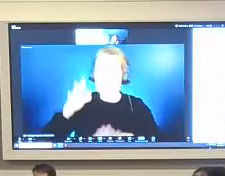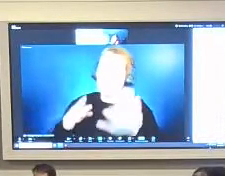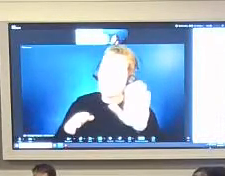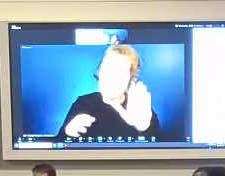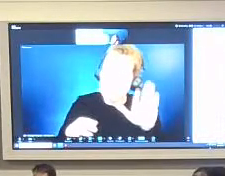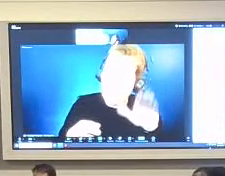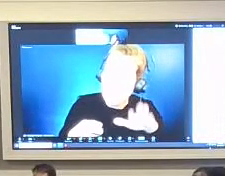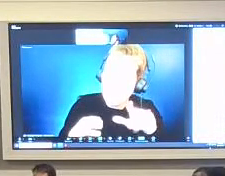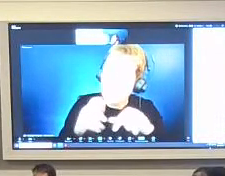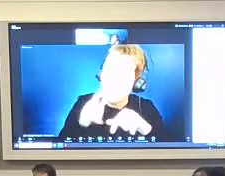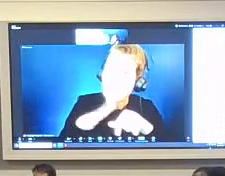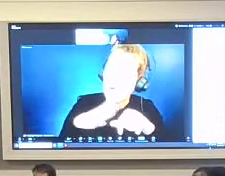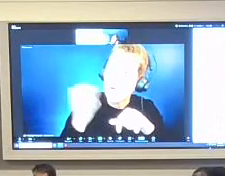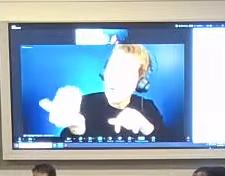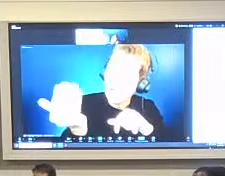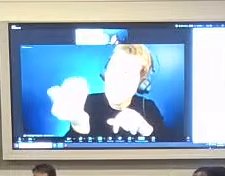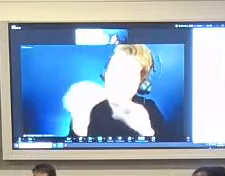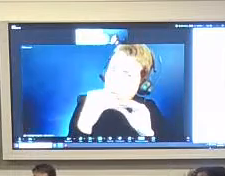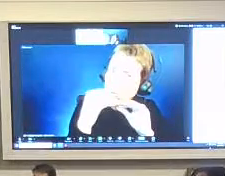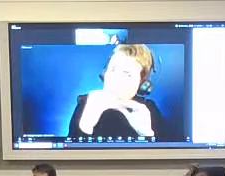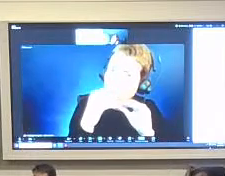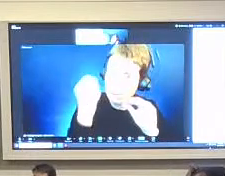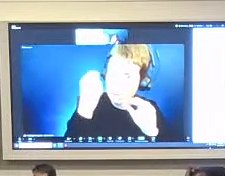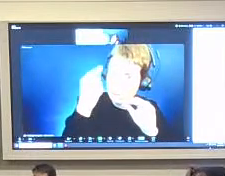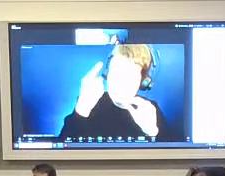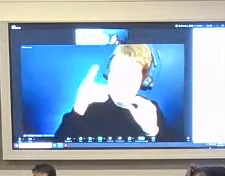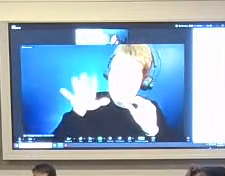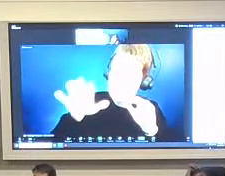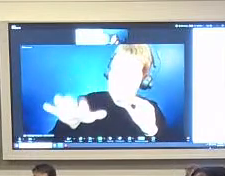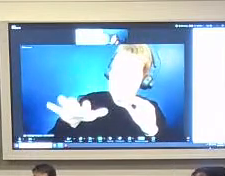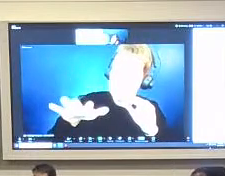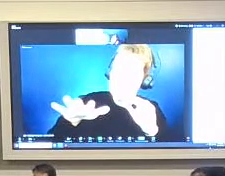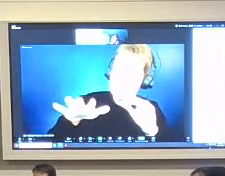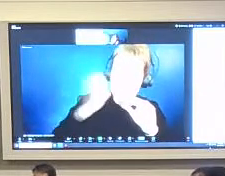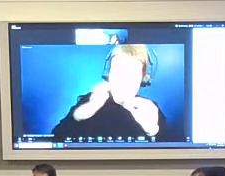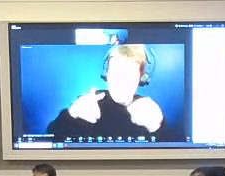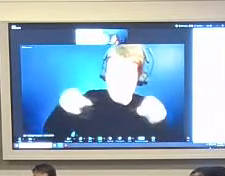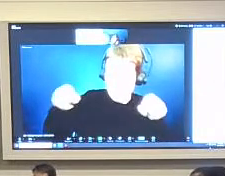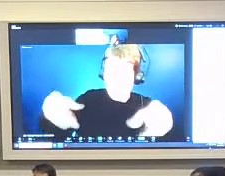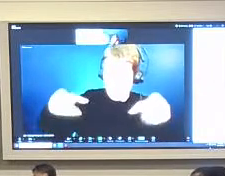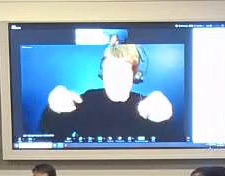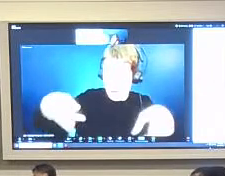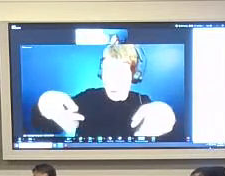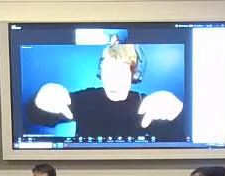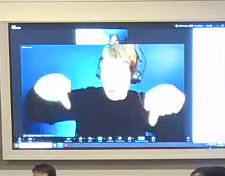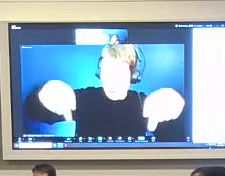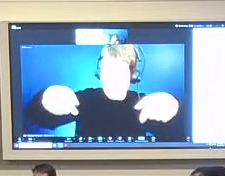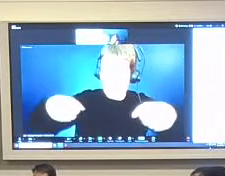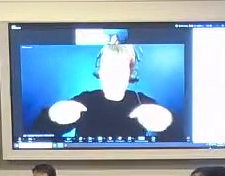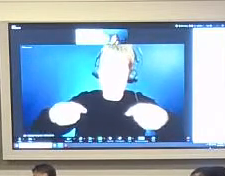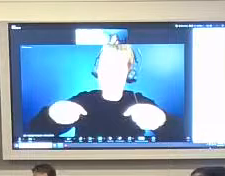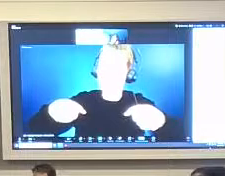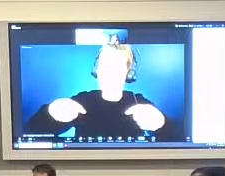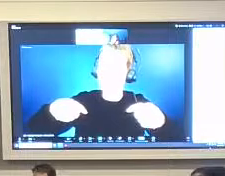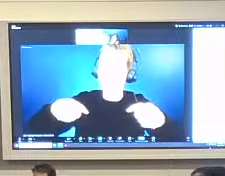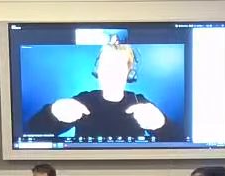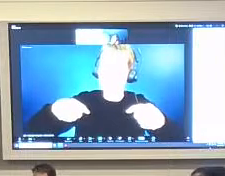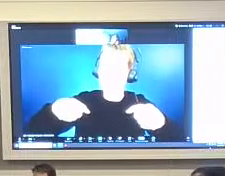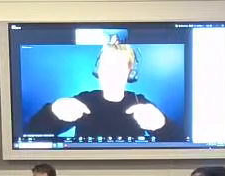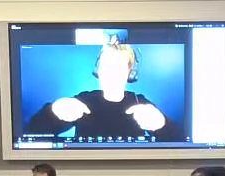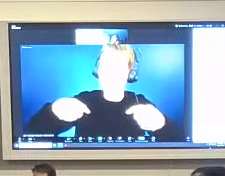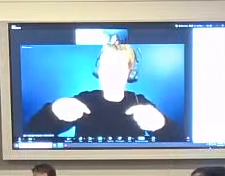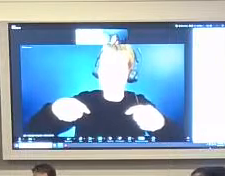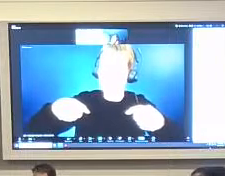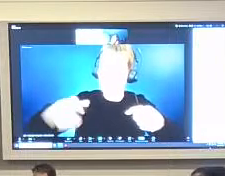So the post from your chair that you use when it clicks in when you're driving,